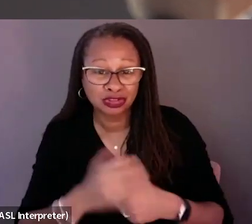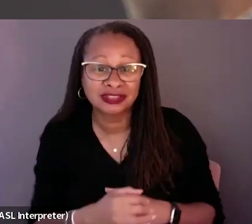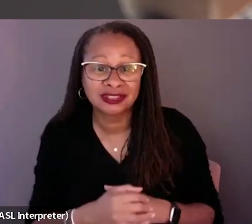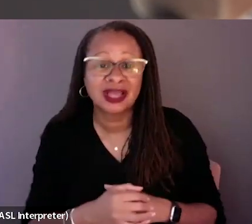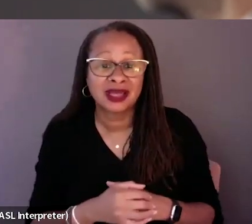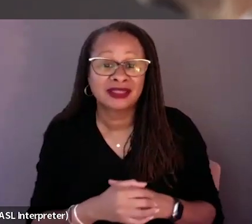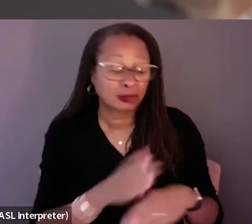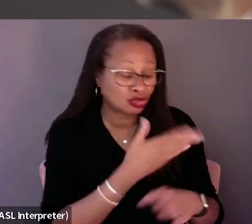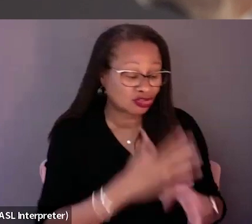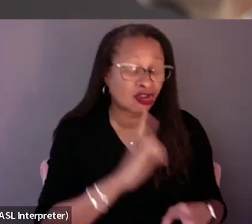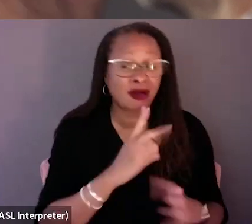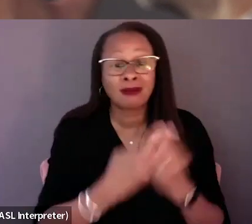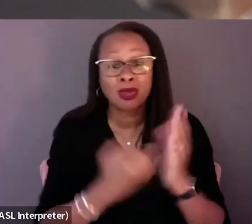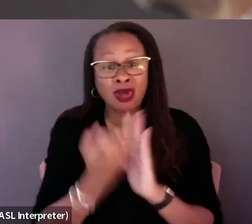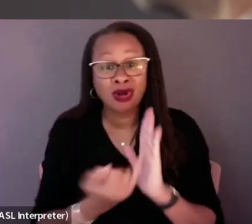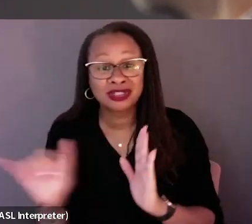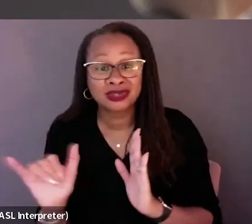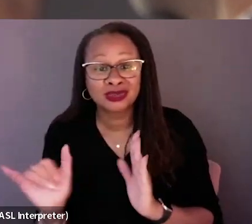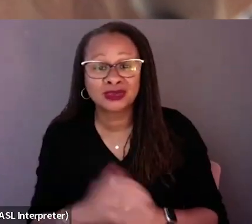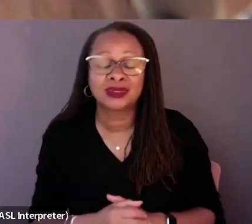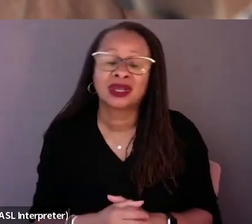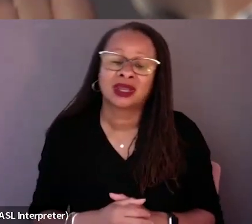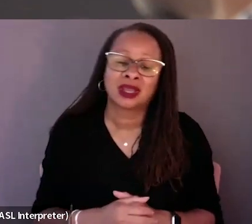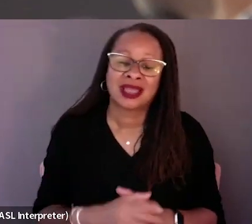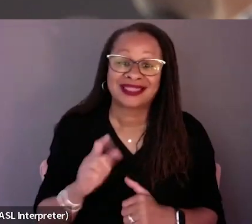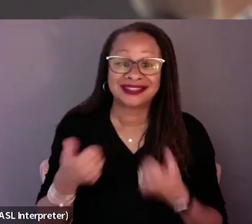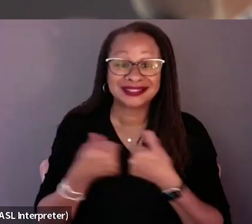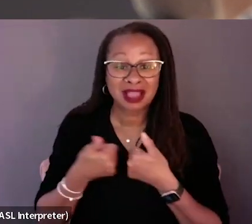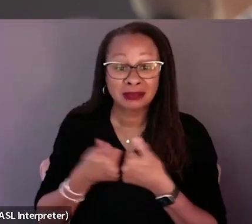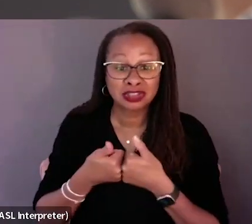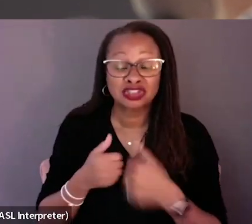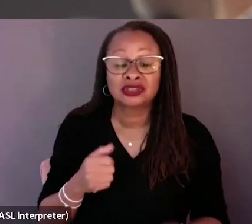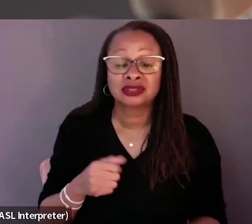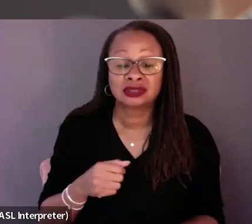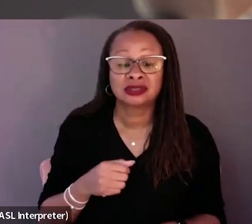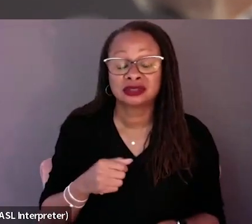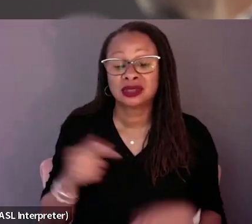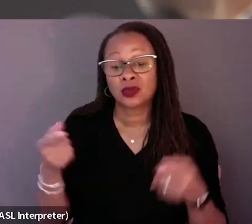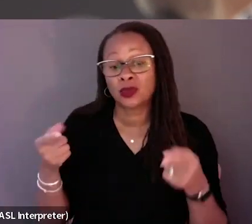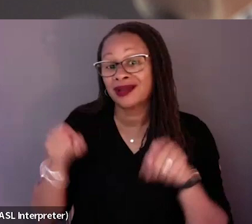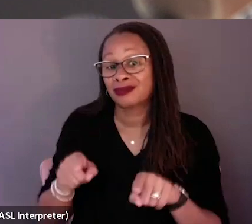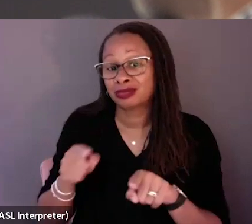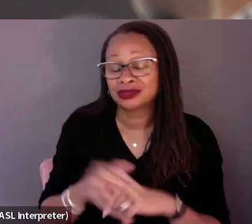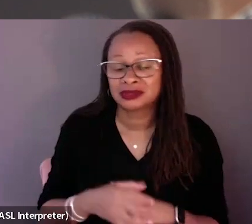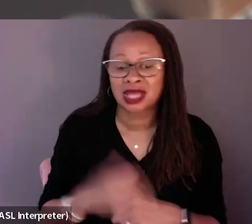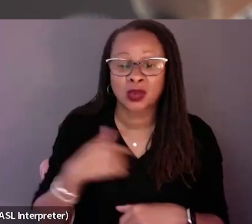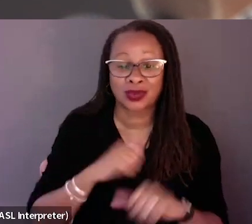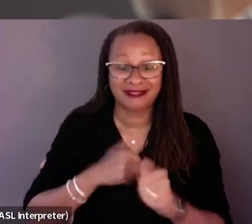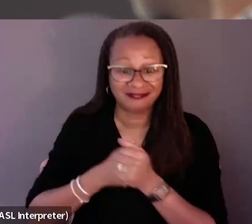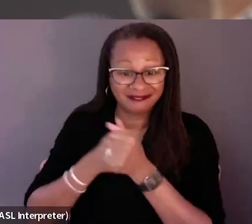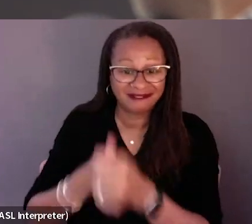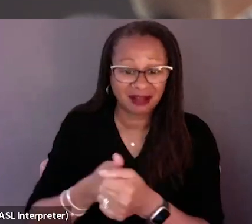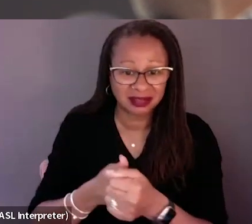artists. Also, like this competition that happened, we could follow. It was